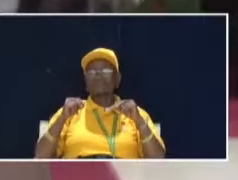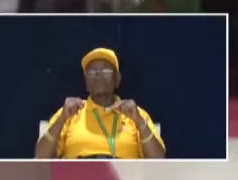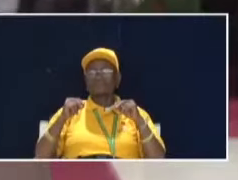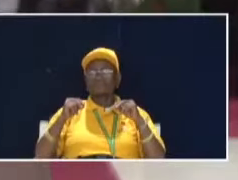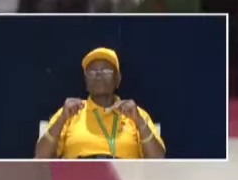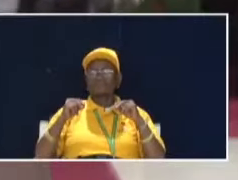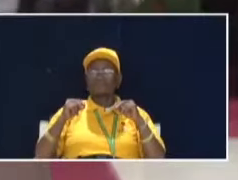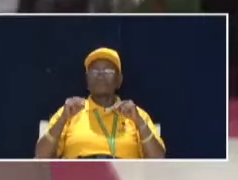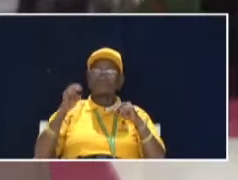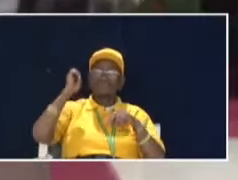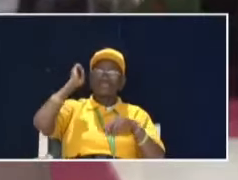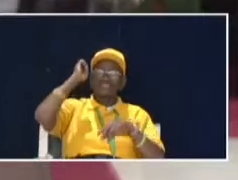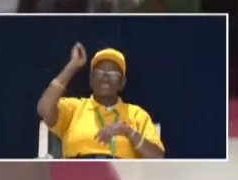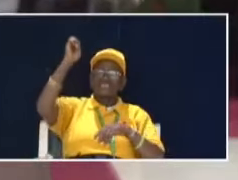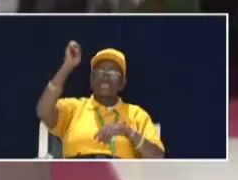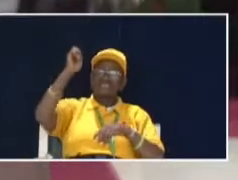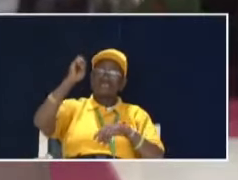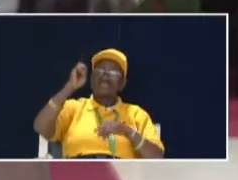he said,